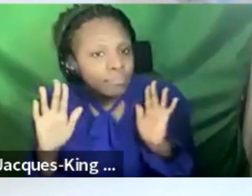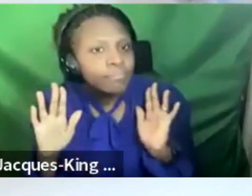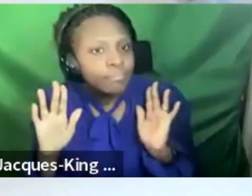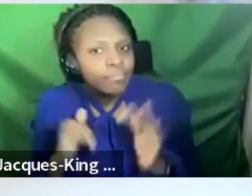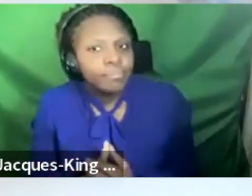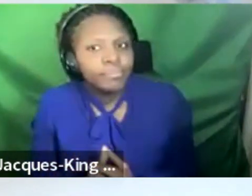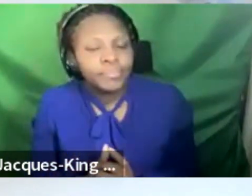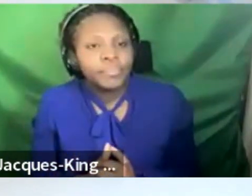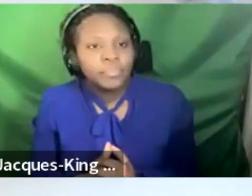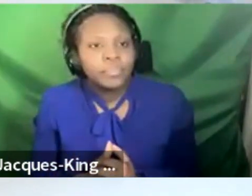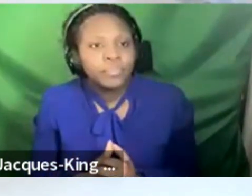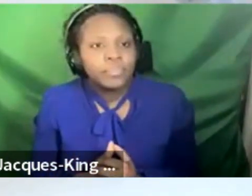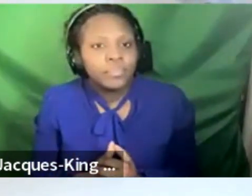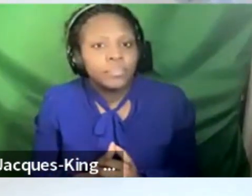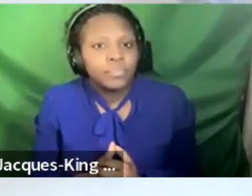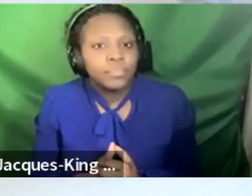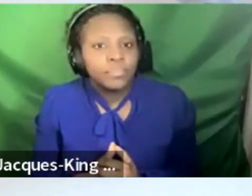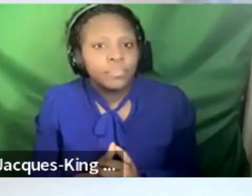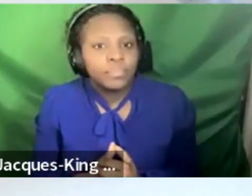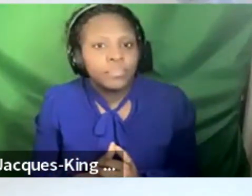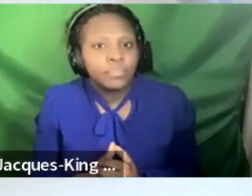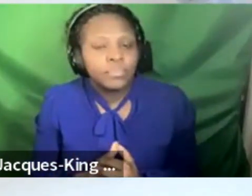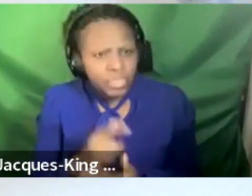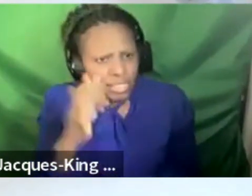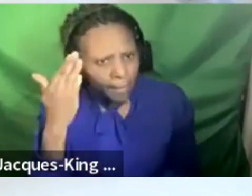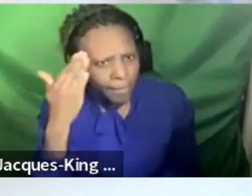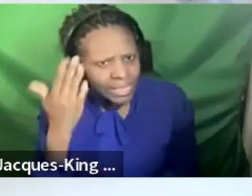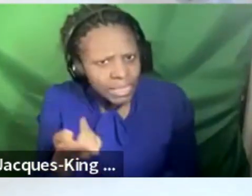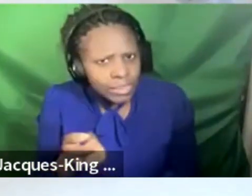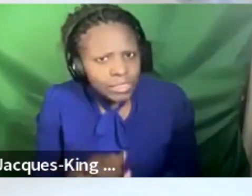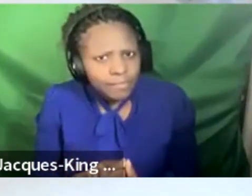and convince them that you are Titania.